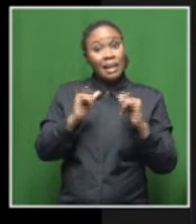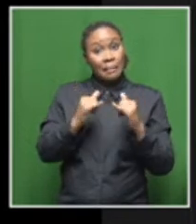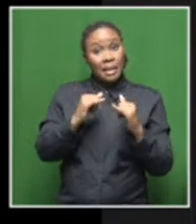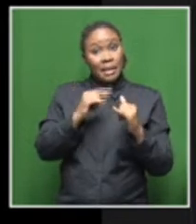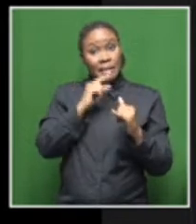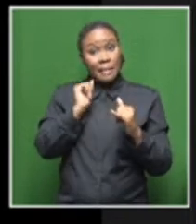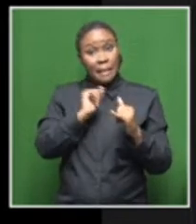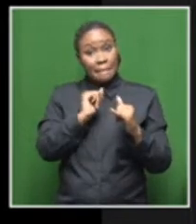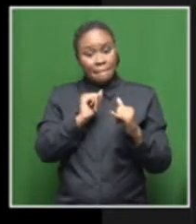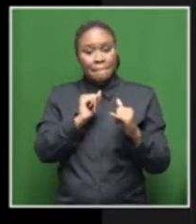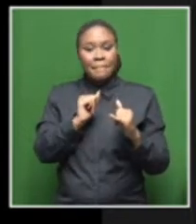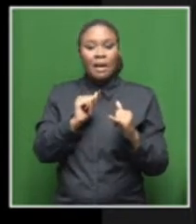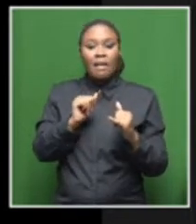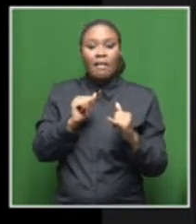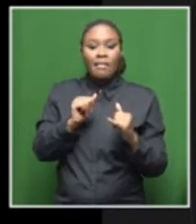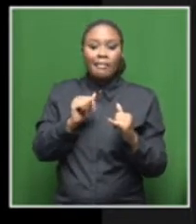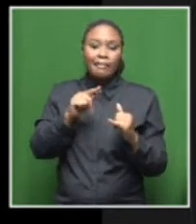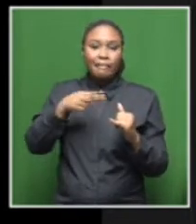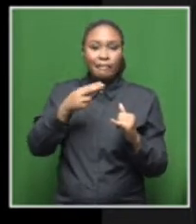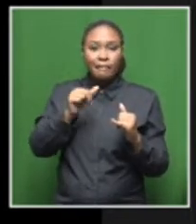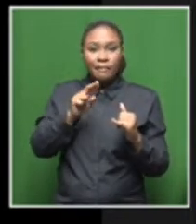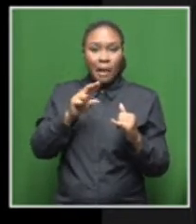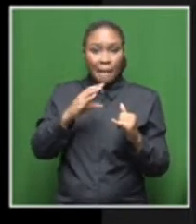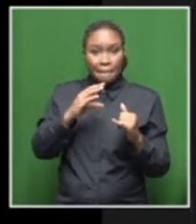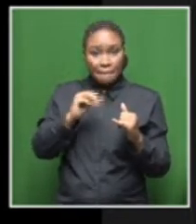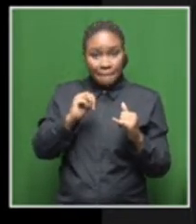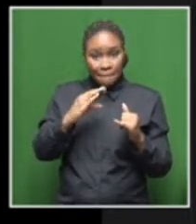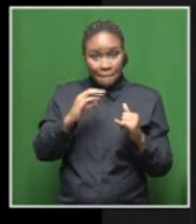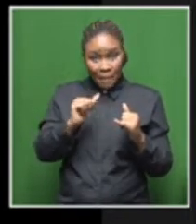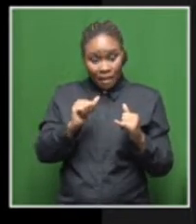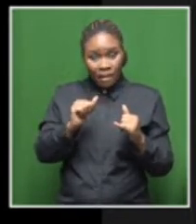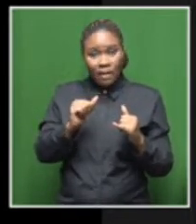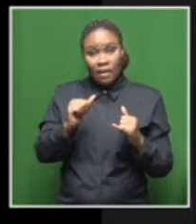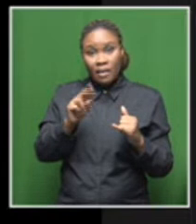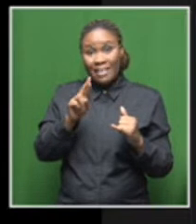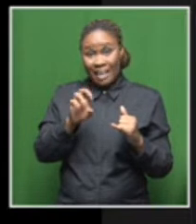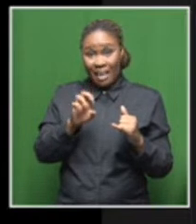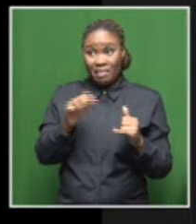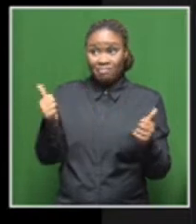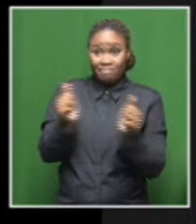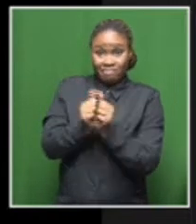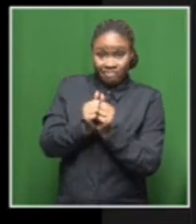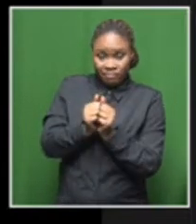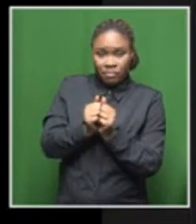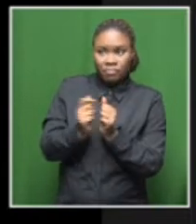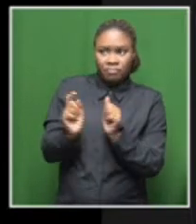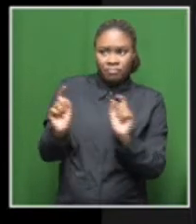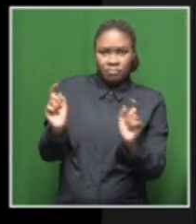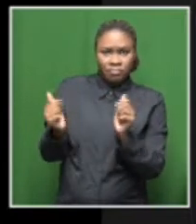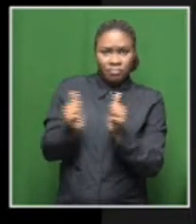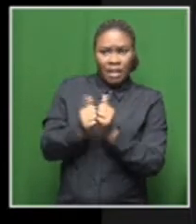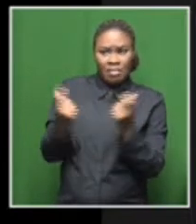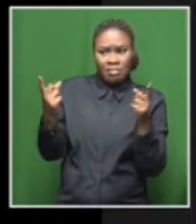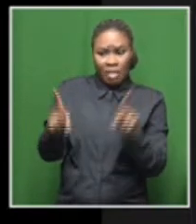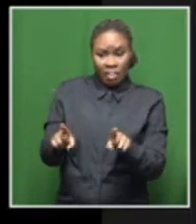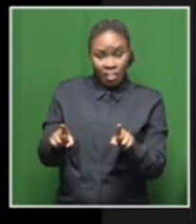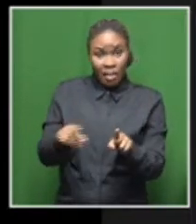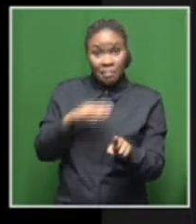Aspen Pharmacare. Will you have any new information regarding these discussions? Last